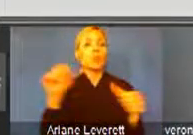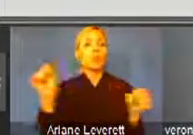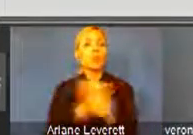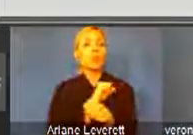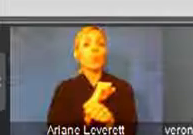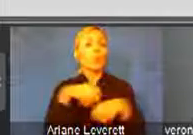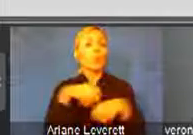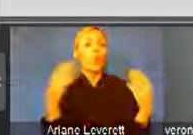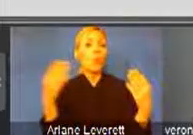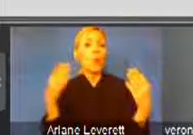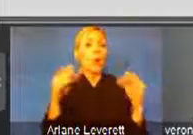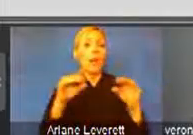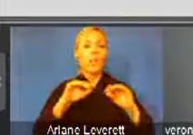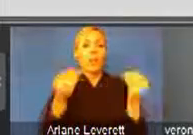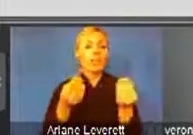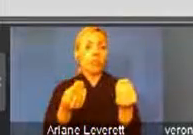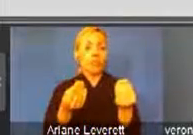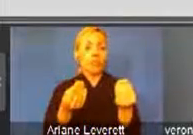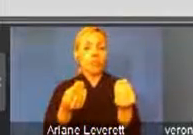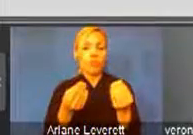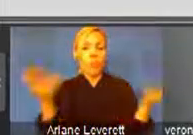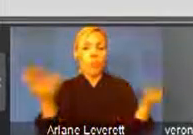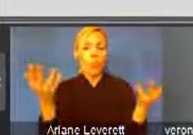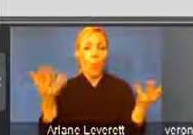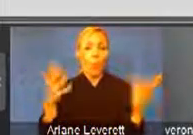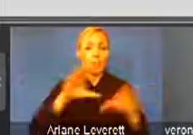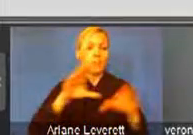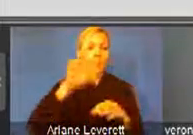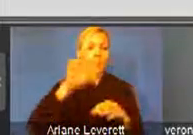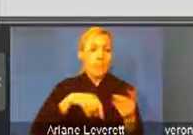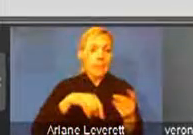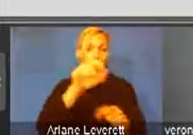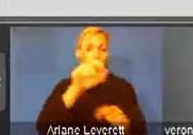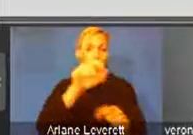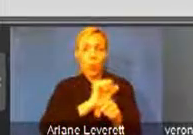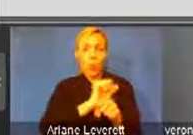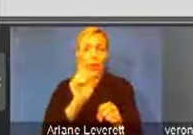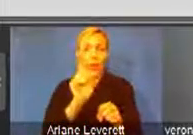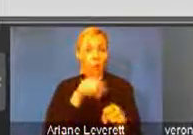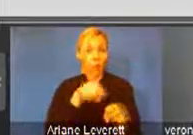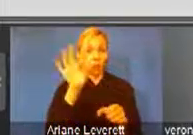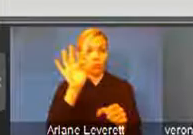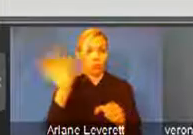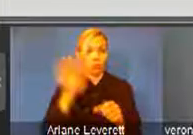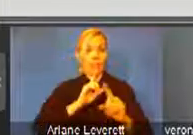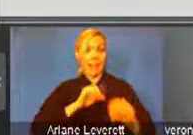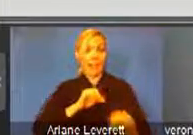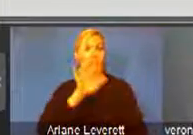do you work? Could you please choose an answer? Oh, great.